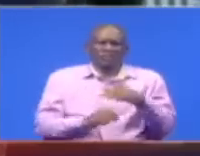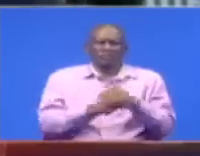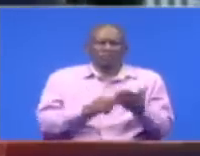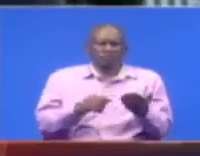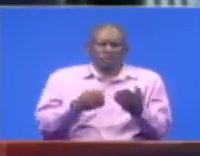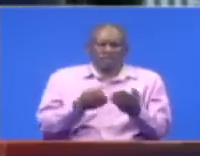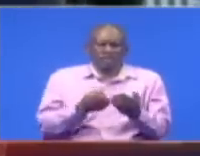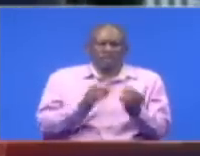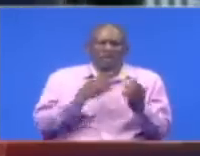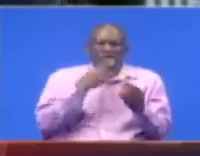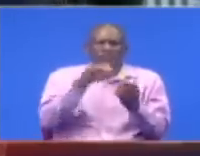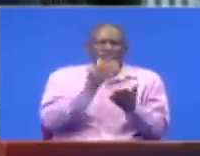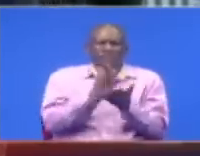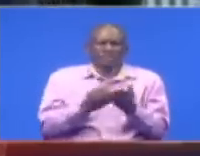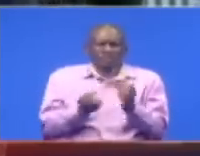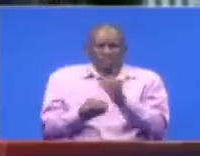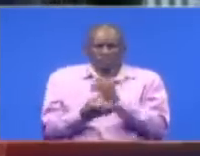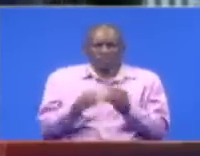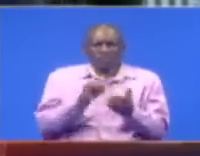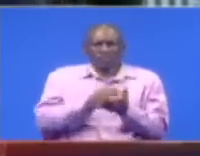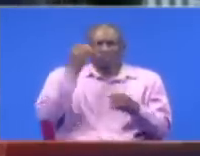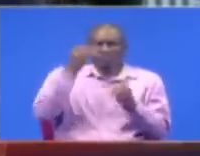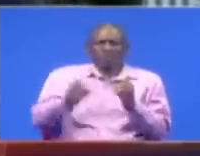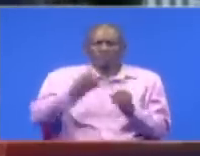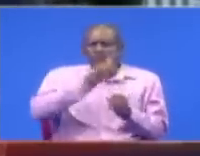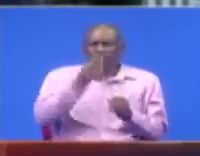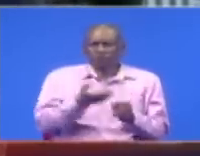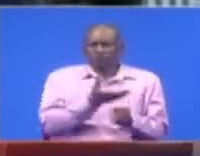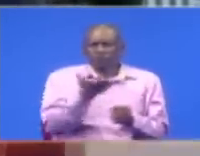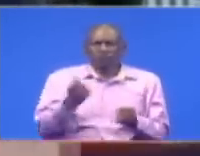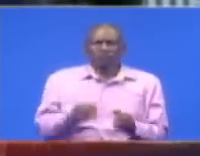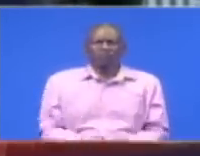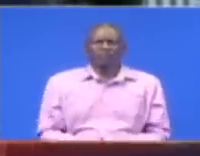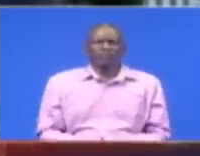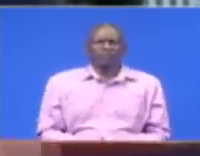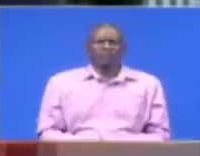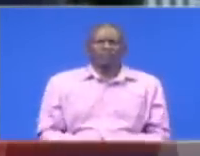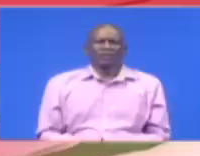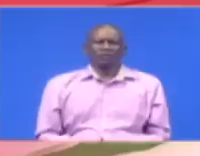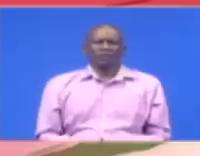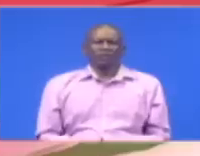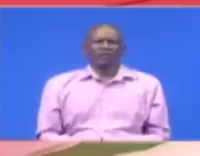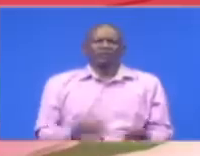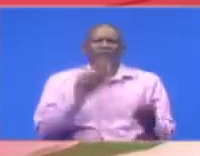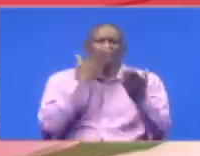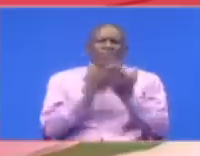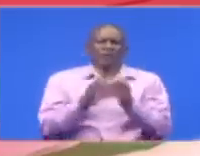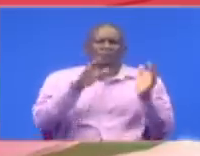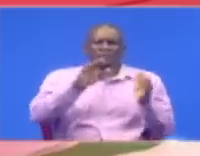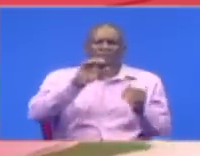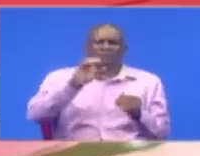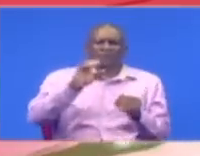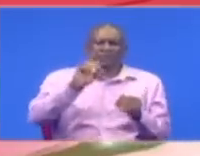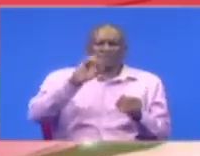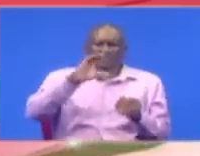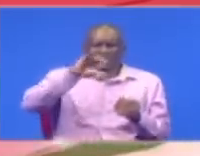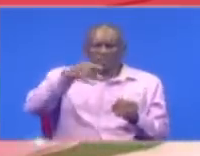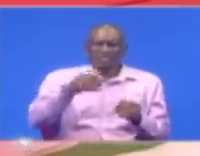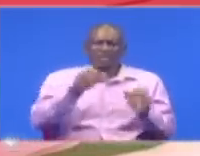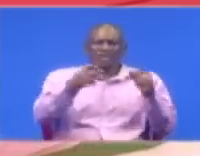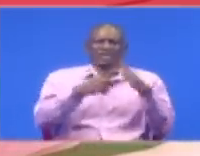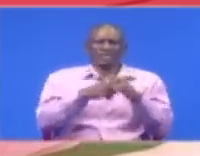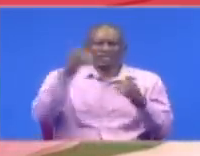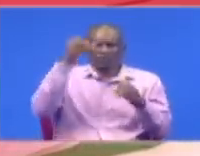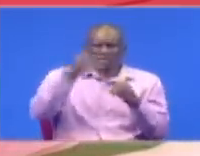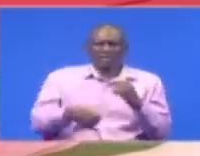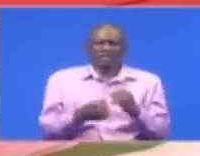basis, and that will be my last question to you, Senior Counsel. Thank you, DCJ. Maybe let me start with the